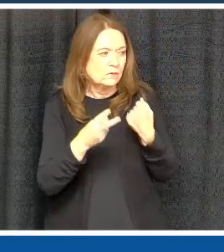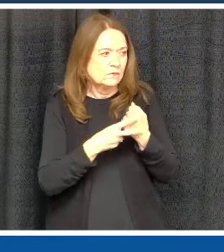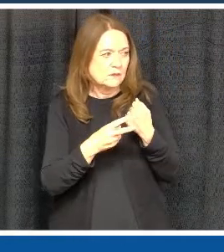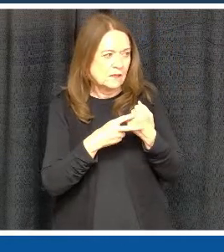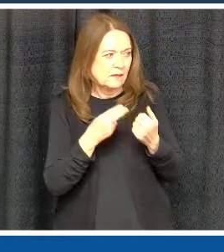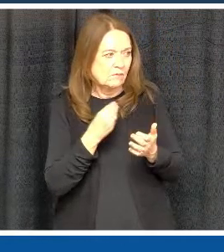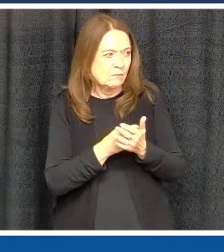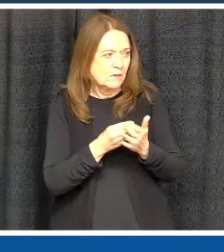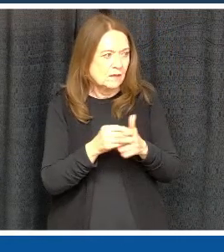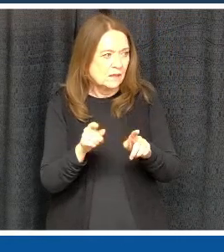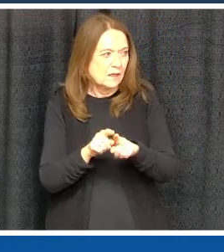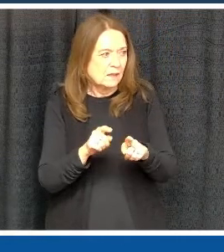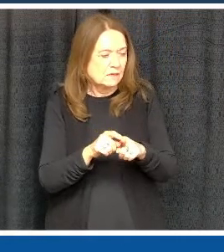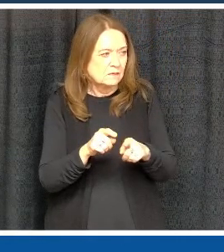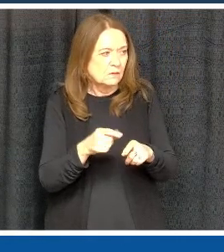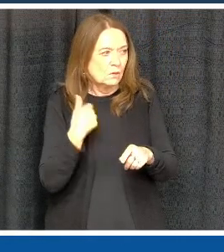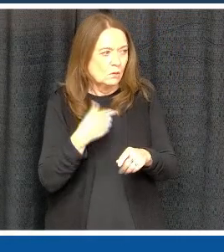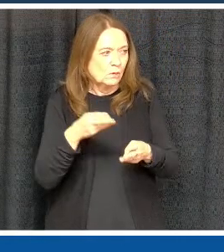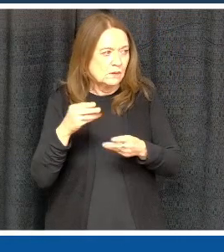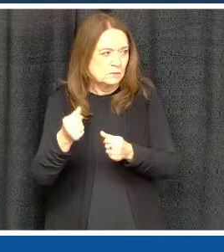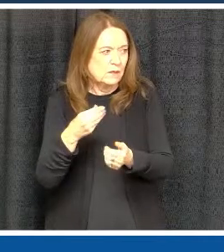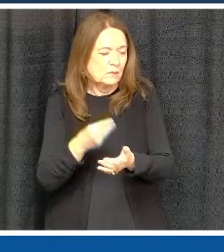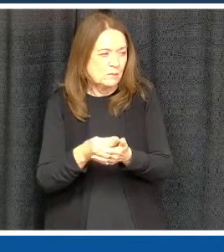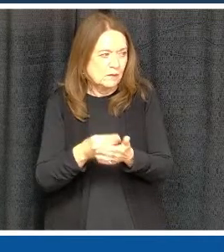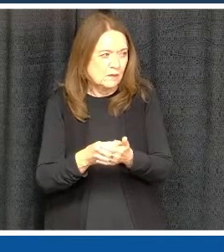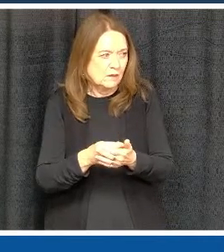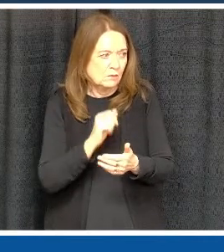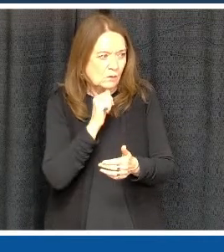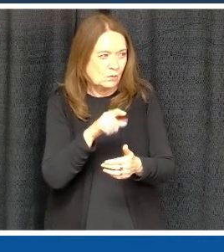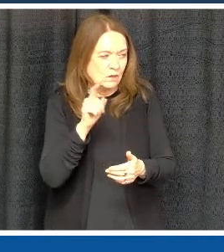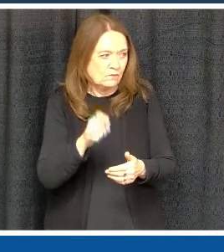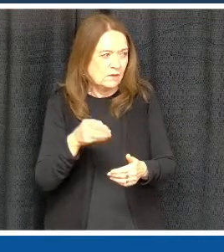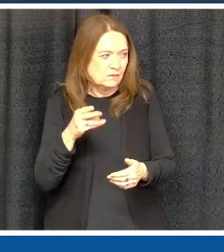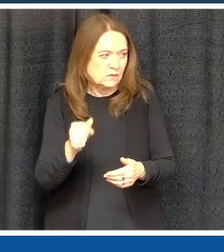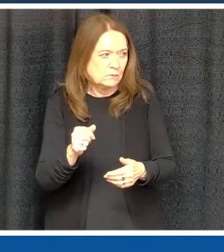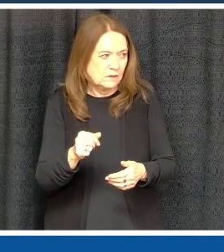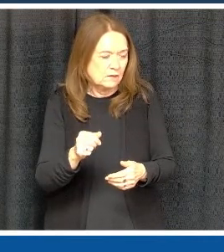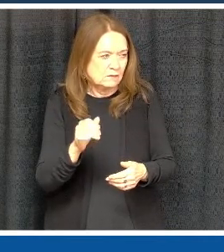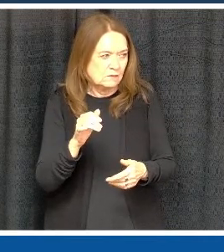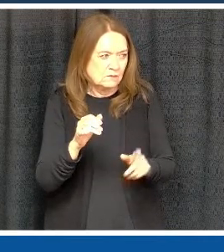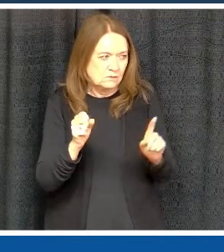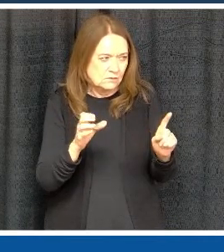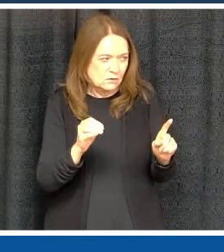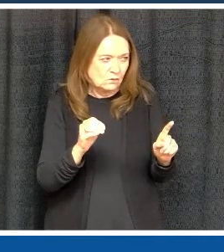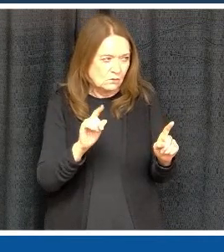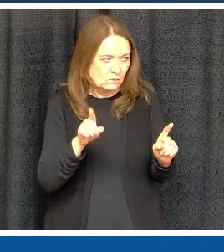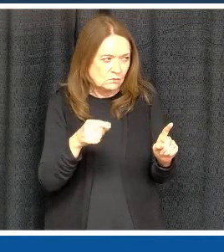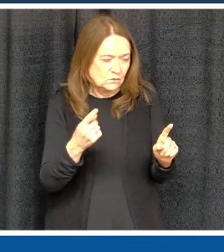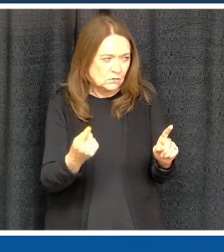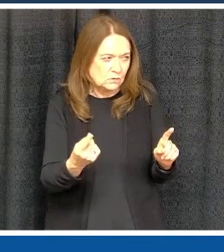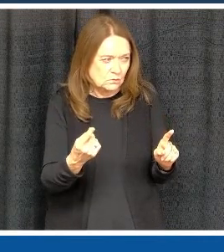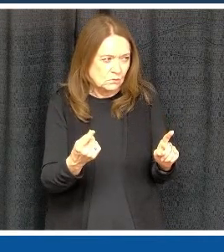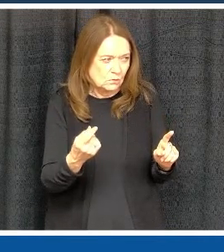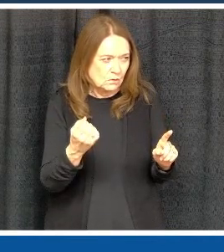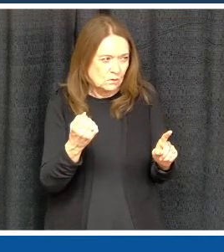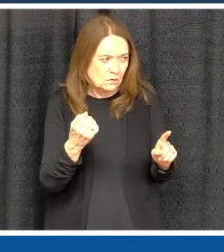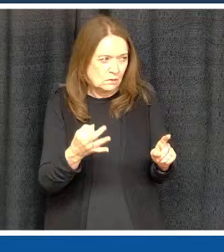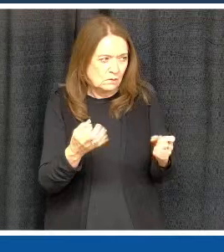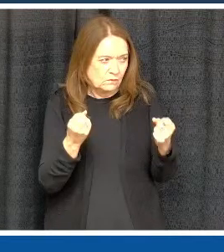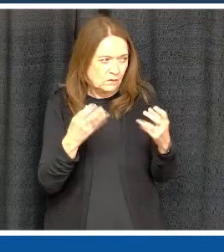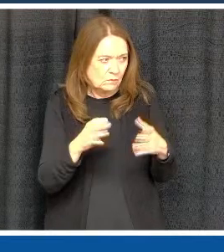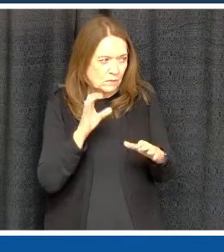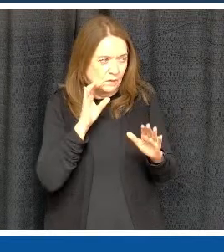as though we spent money that we wouldn't have had to. That was what and it was just one of the many pictures that he